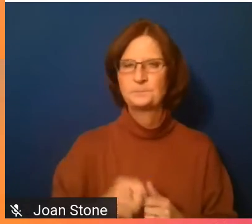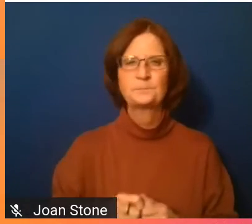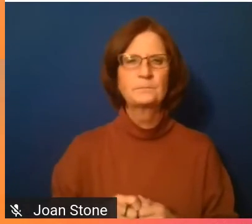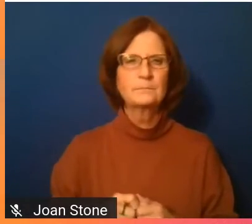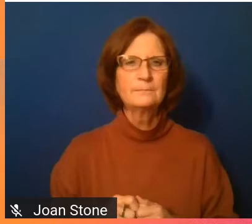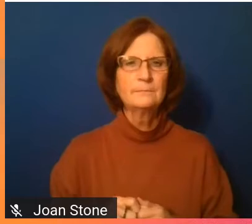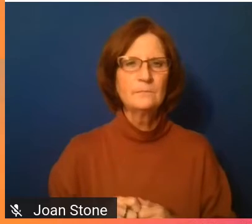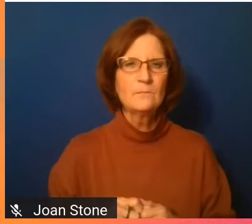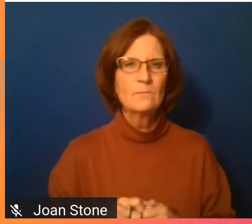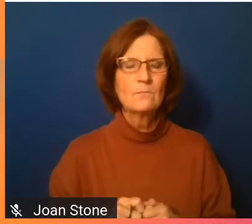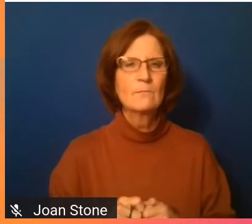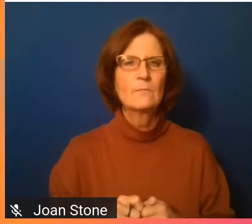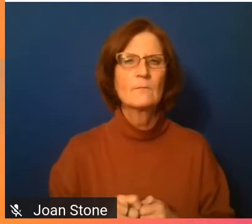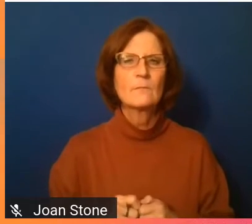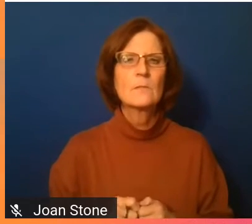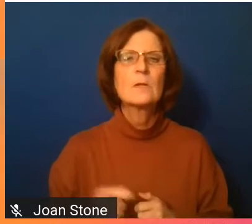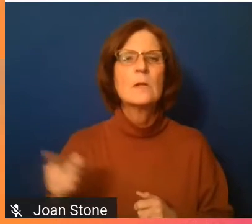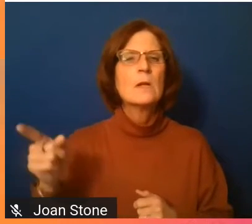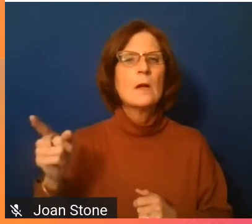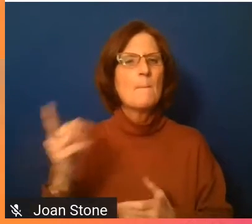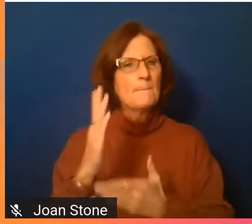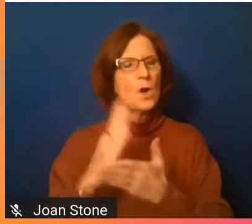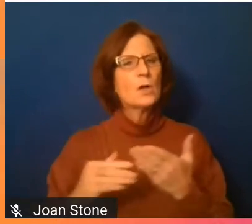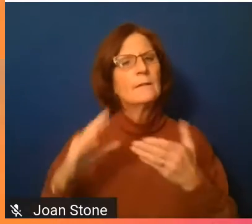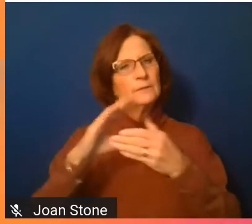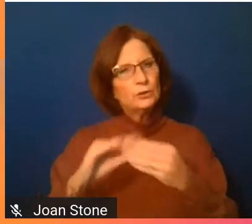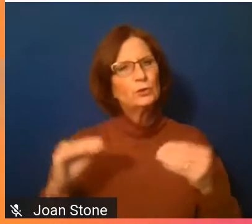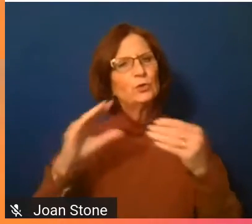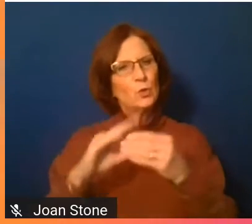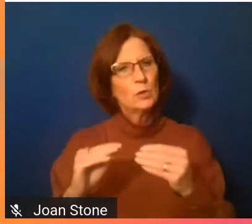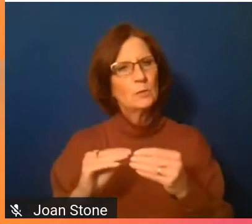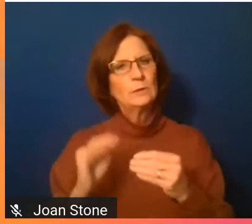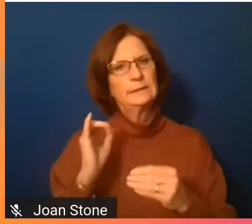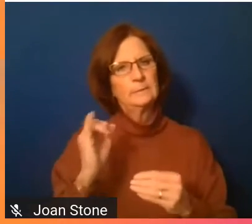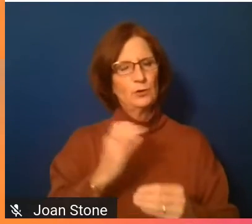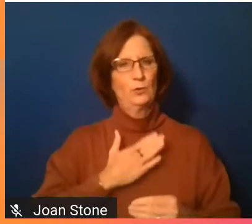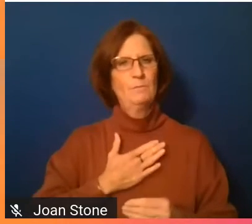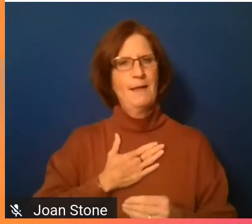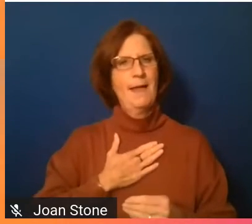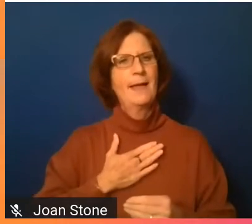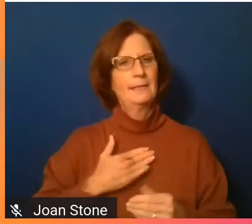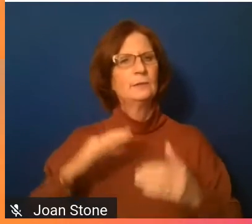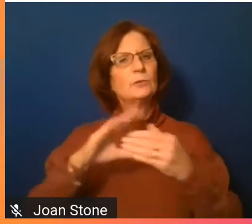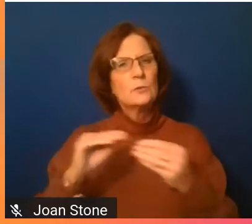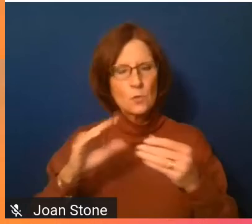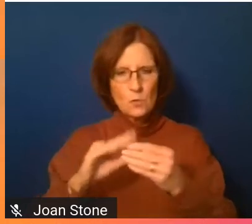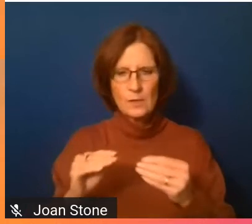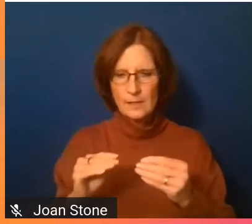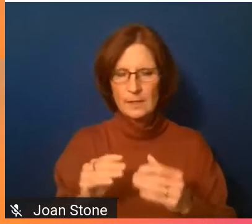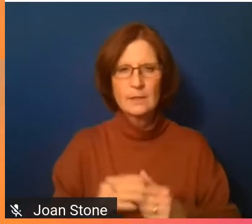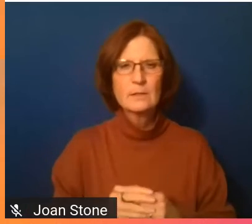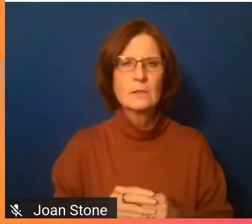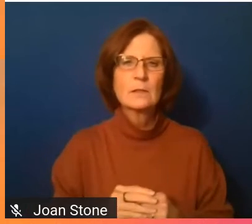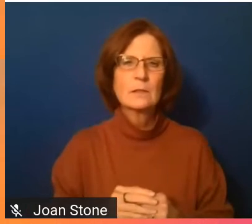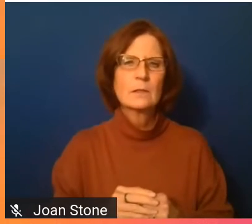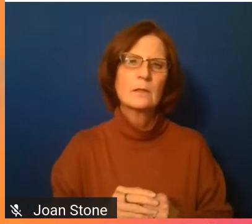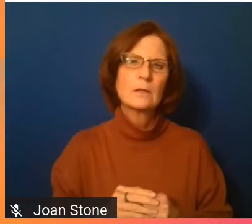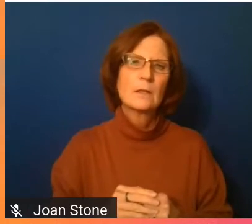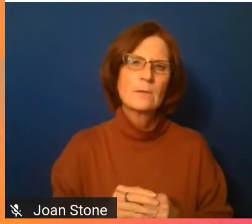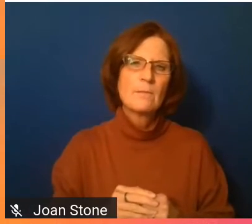heard a part of a story was a bit similar to my story. So it was about